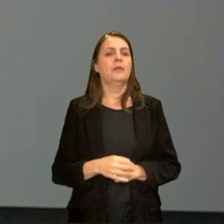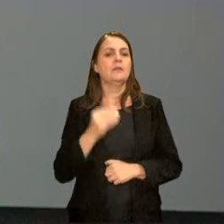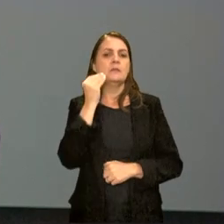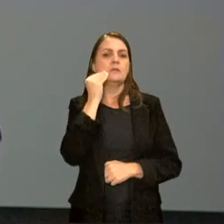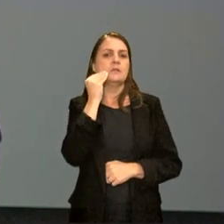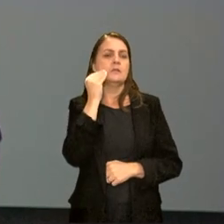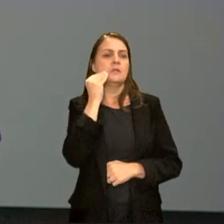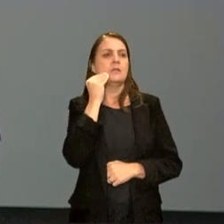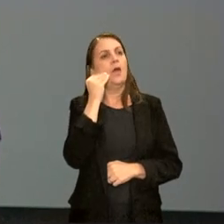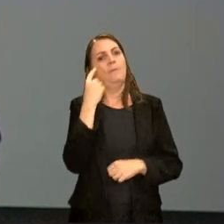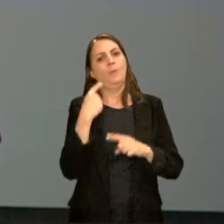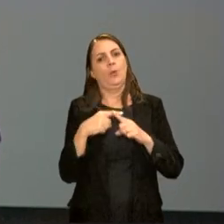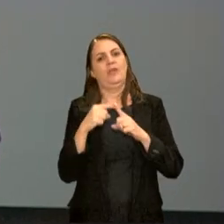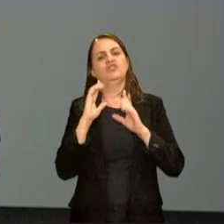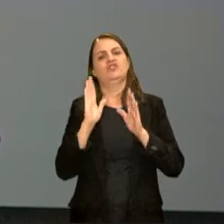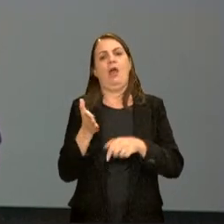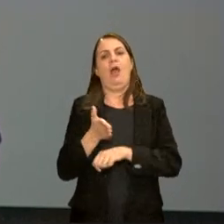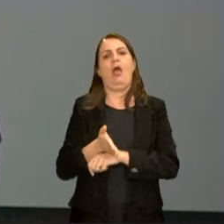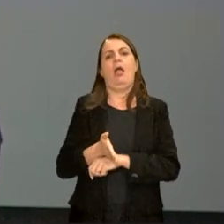delay.